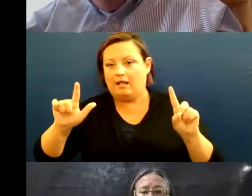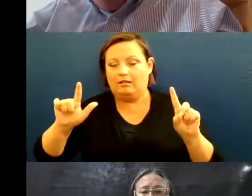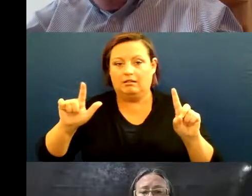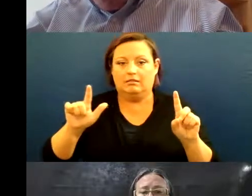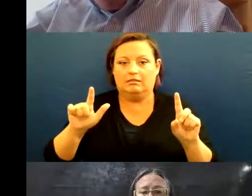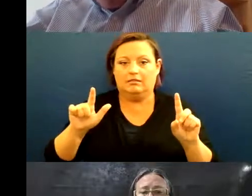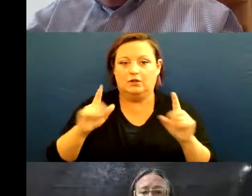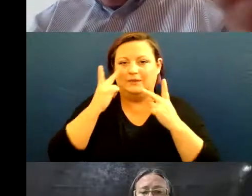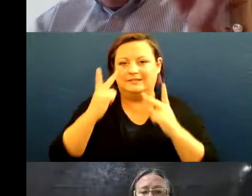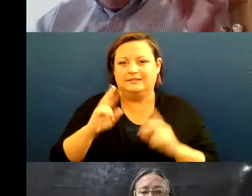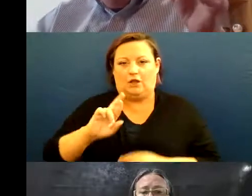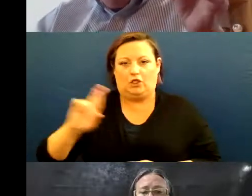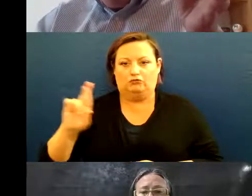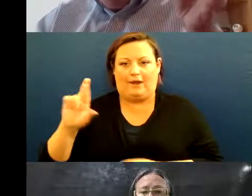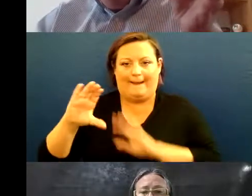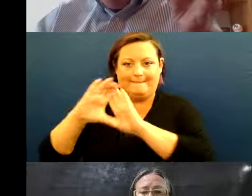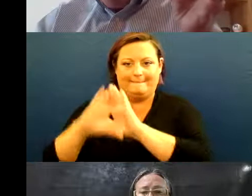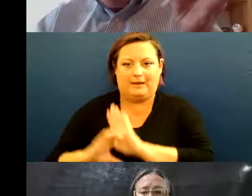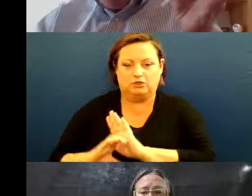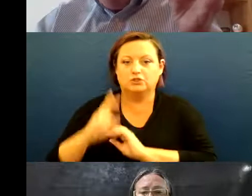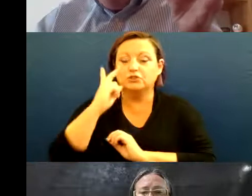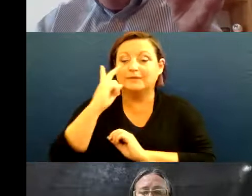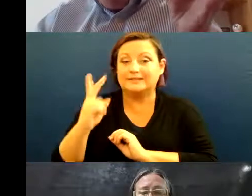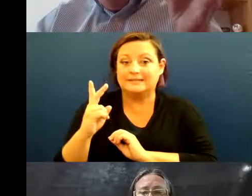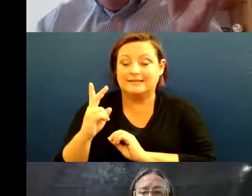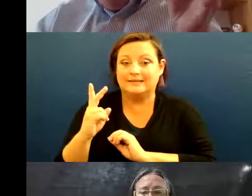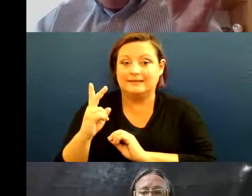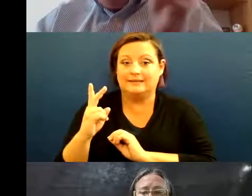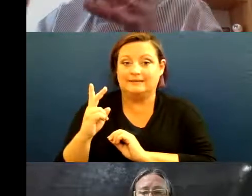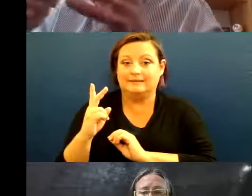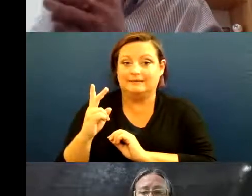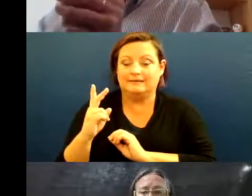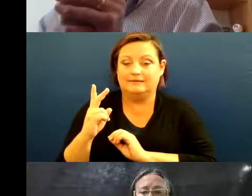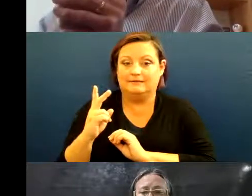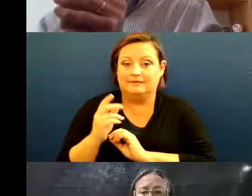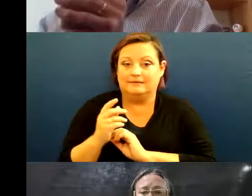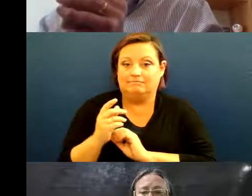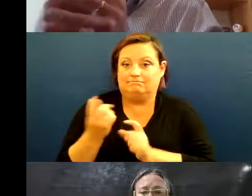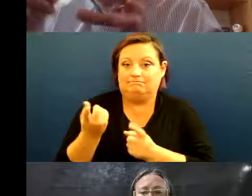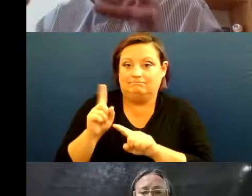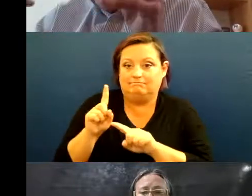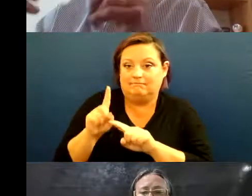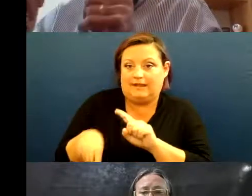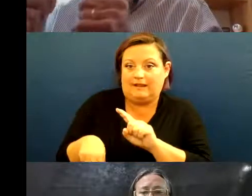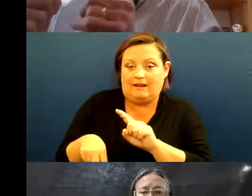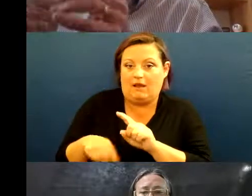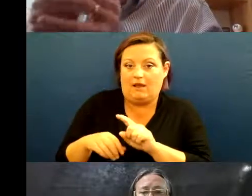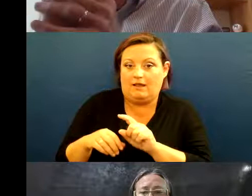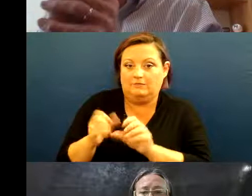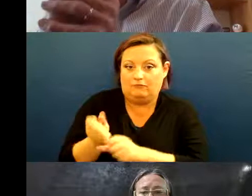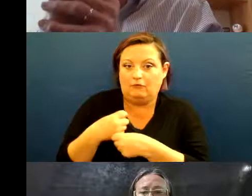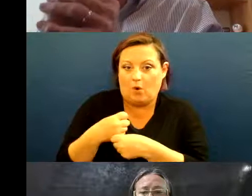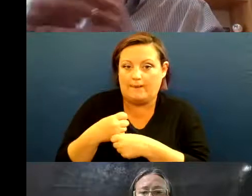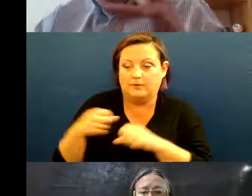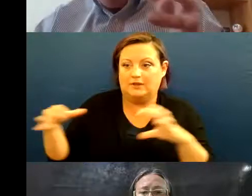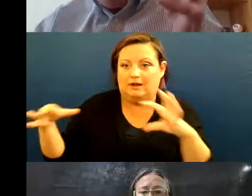shown here on the right, you see that those filaments actually cannot form. You only get